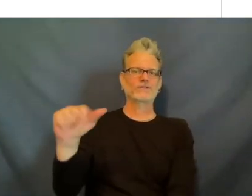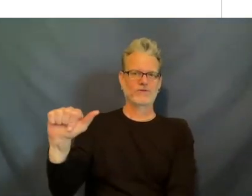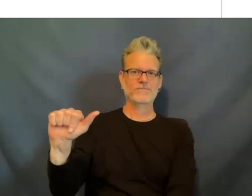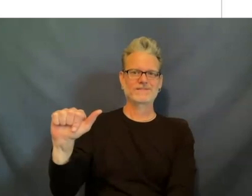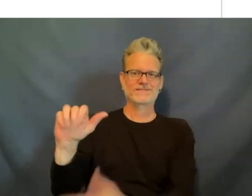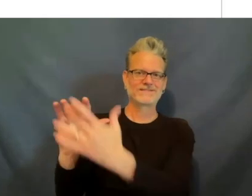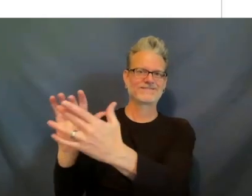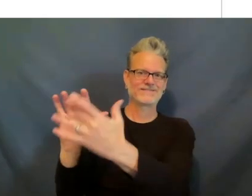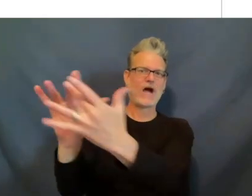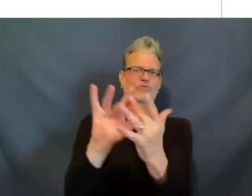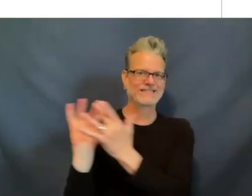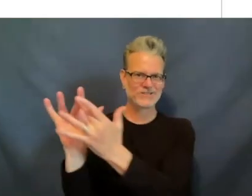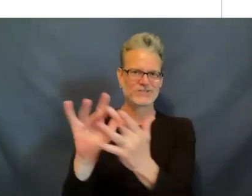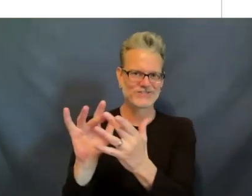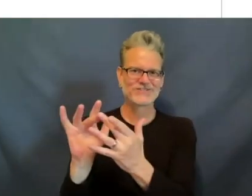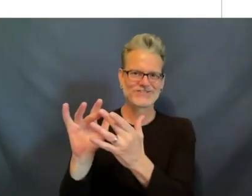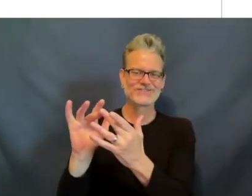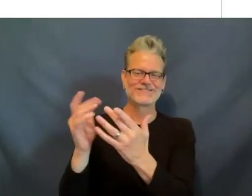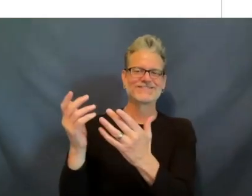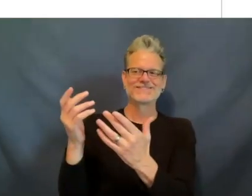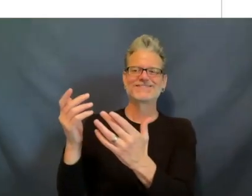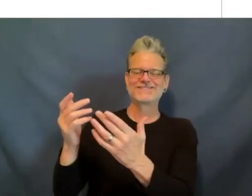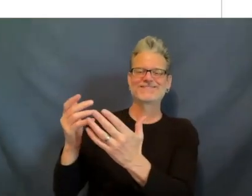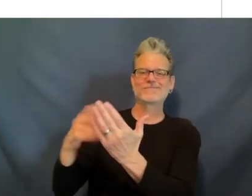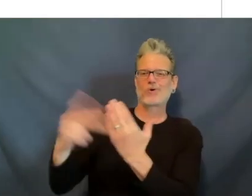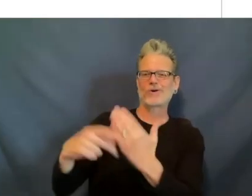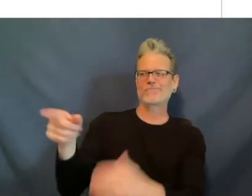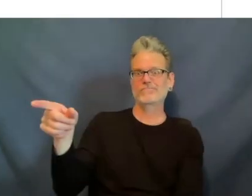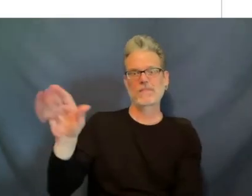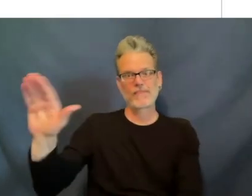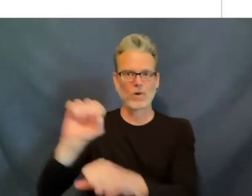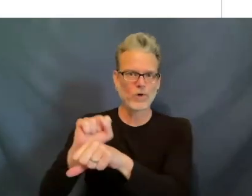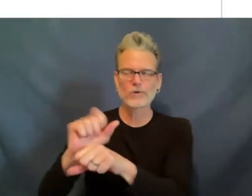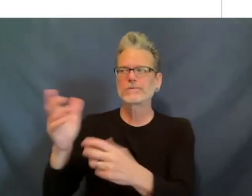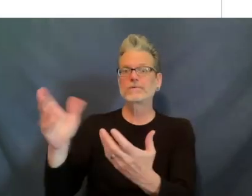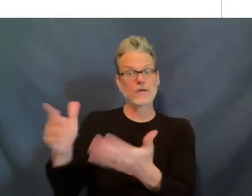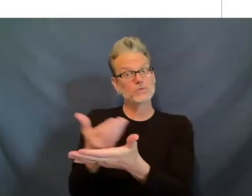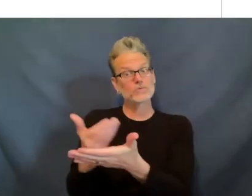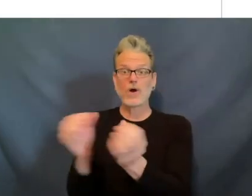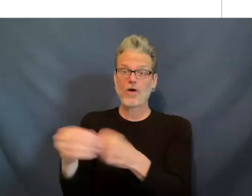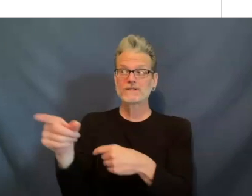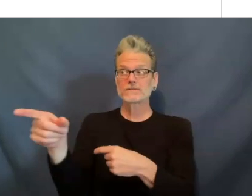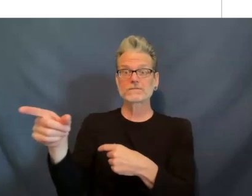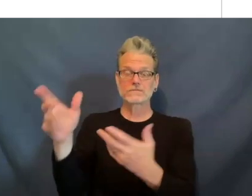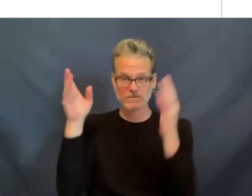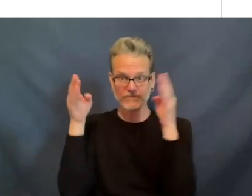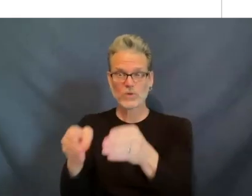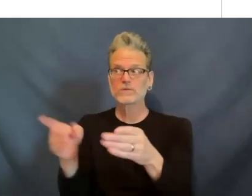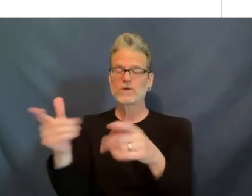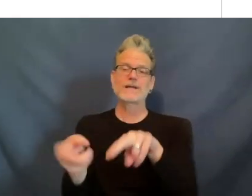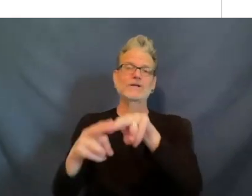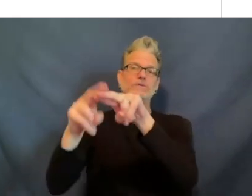Partnership Engagement Branch, introducing some of their work and their relatively new office that's doing a lot around increasing grants and